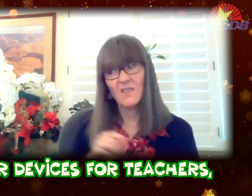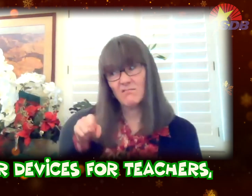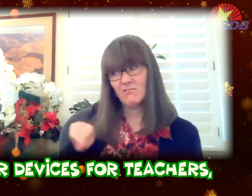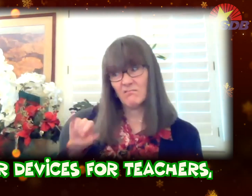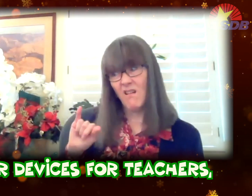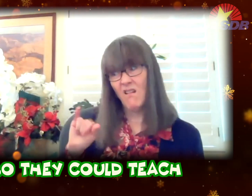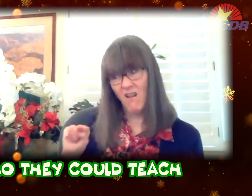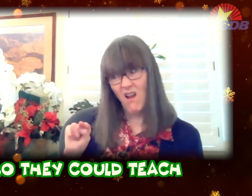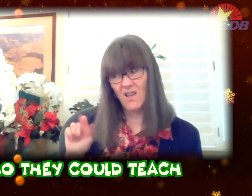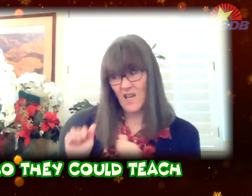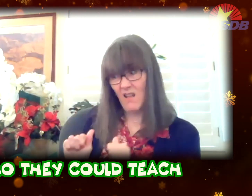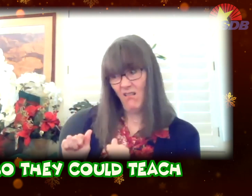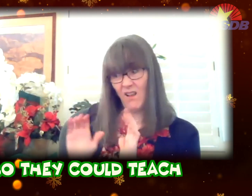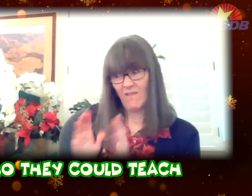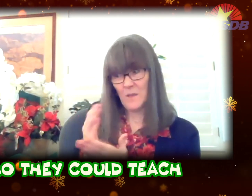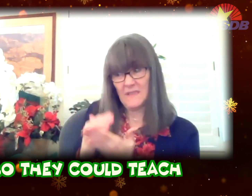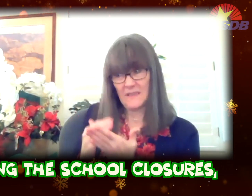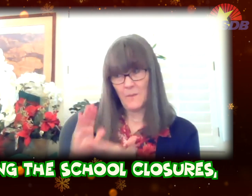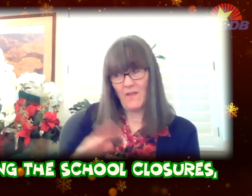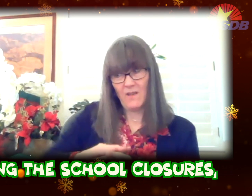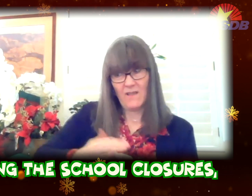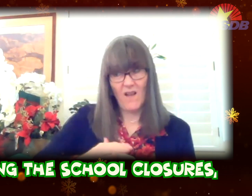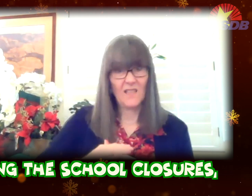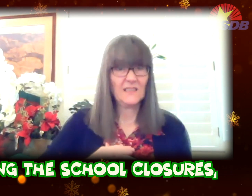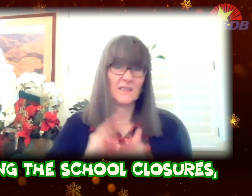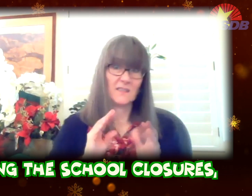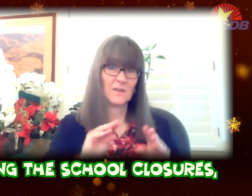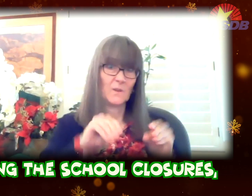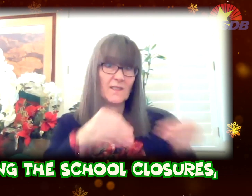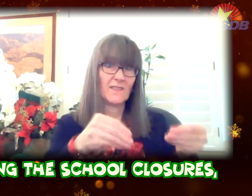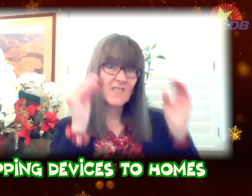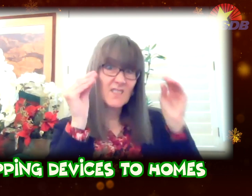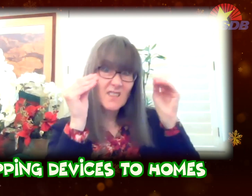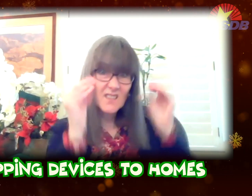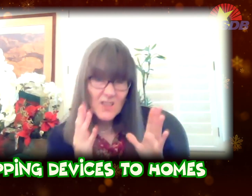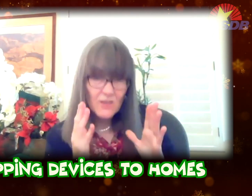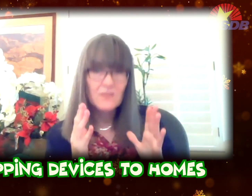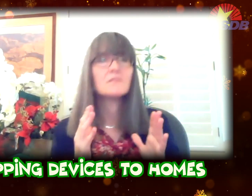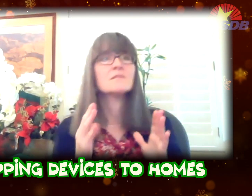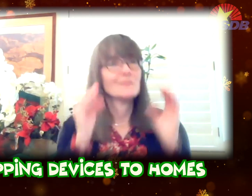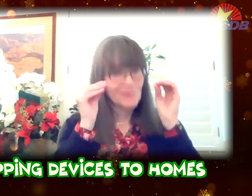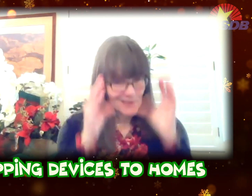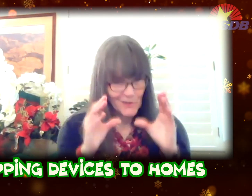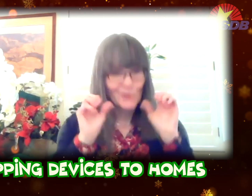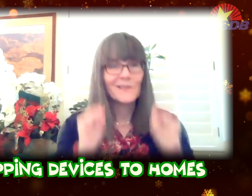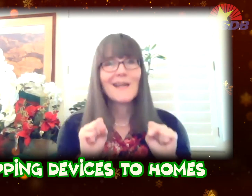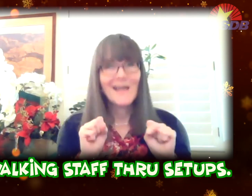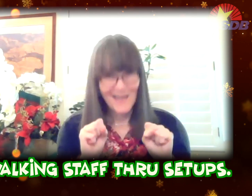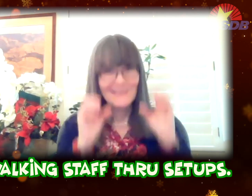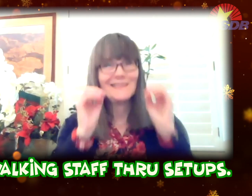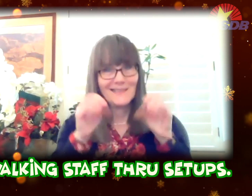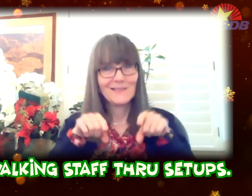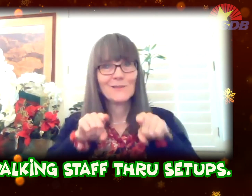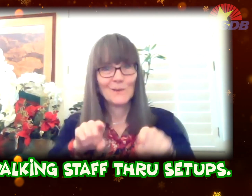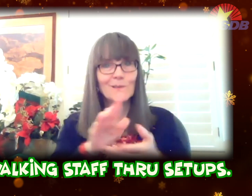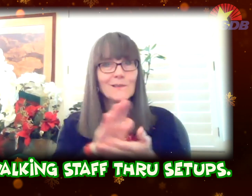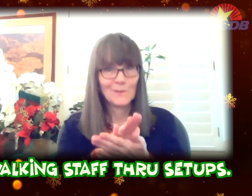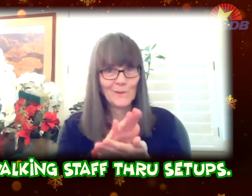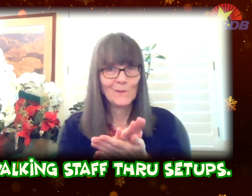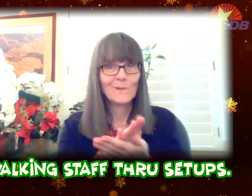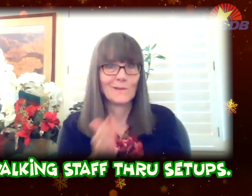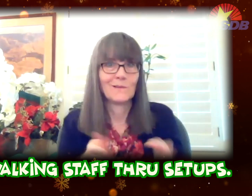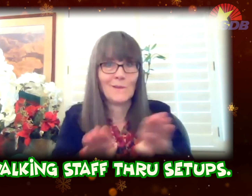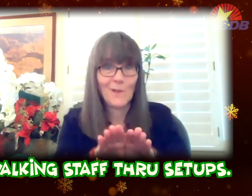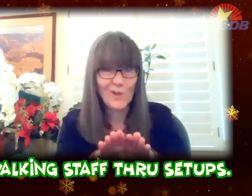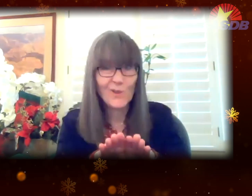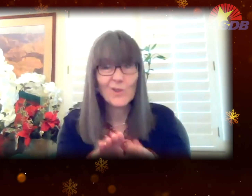for teachers so they could teach during the school closures, shipping devices to homes and walking staff